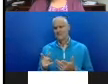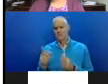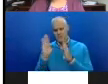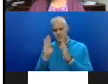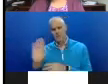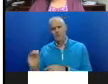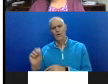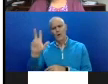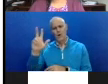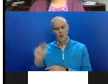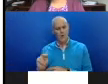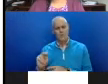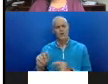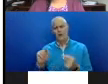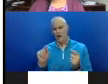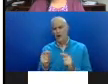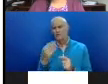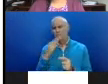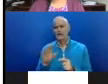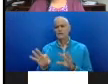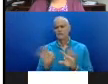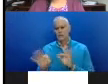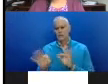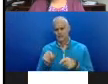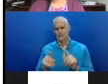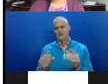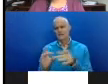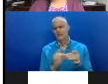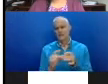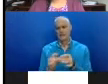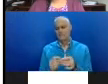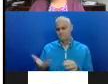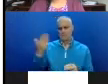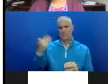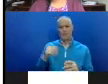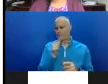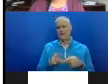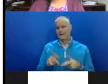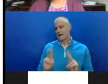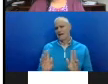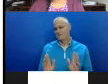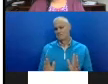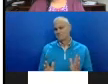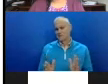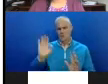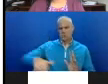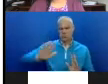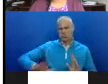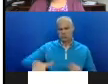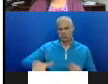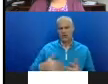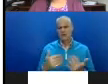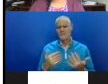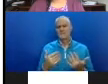own, harmful choices in the relationship, which we never allowed for. So I think that there's been